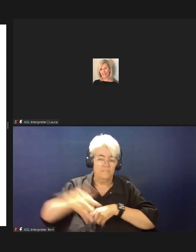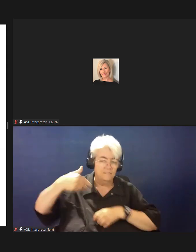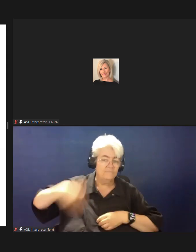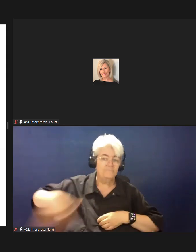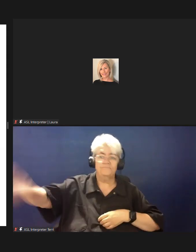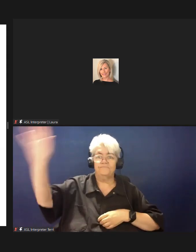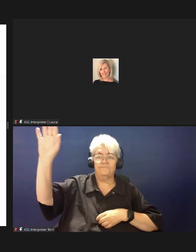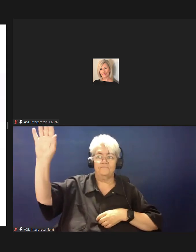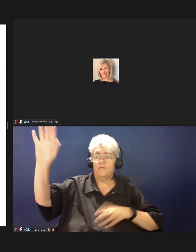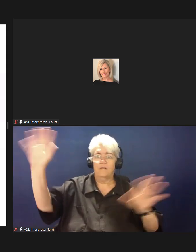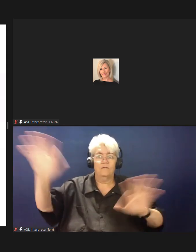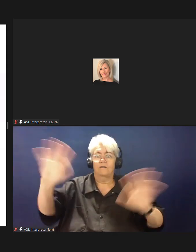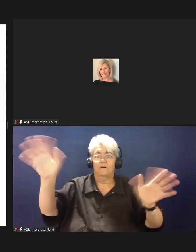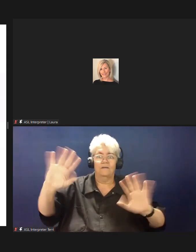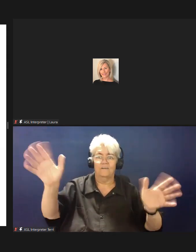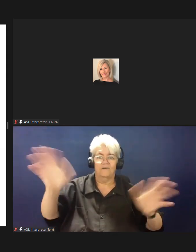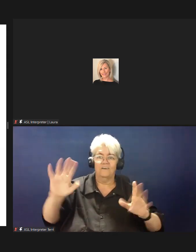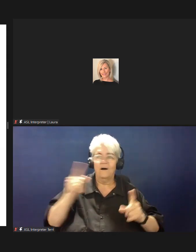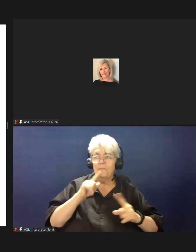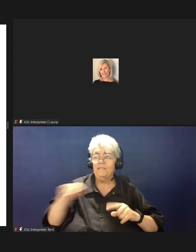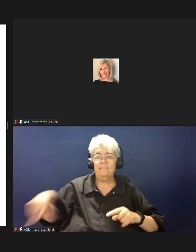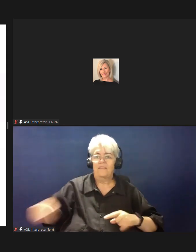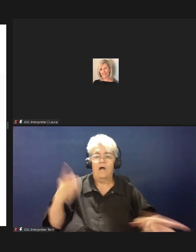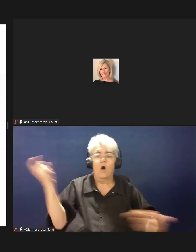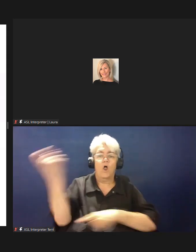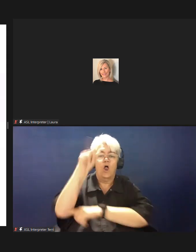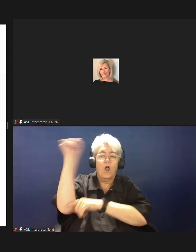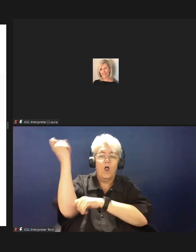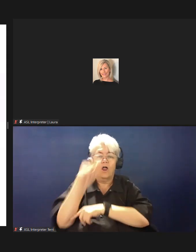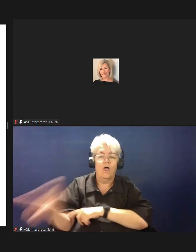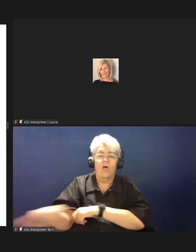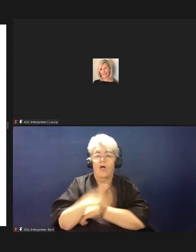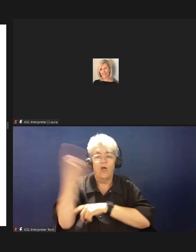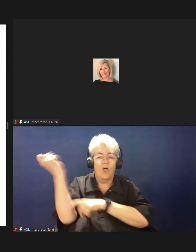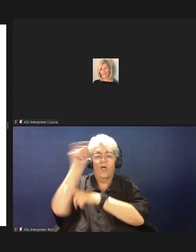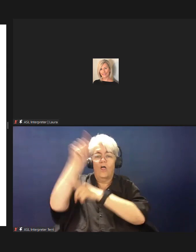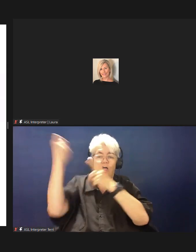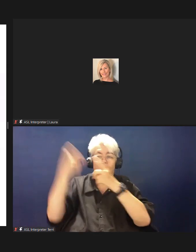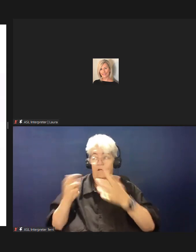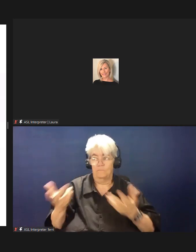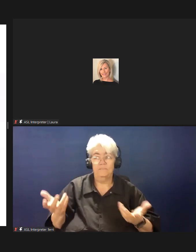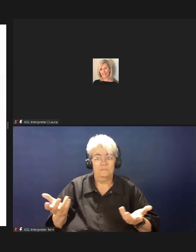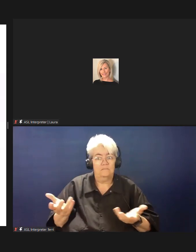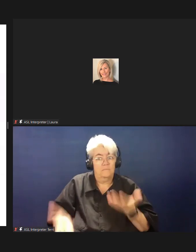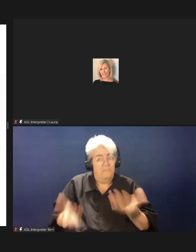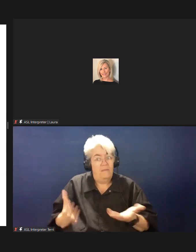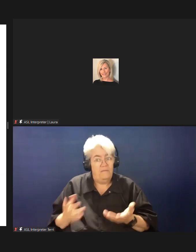just simply conclude that they cannot be screened without doing something else, whether that is